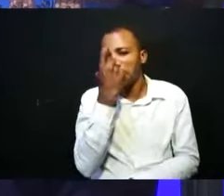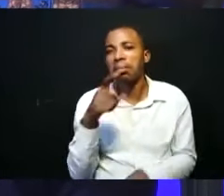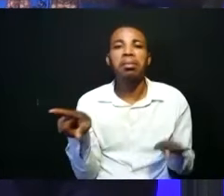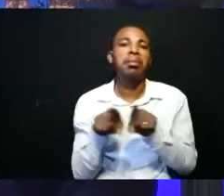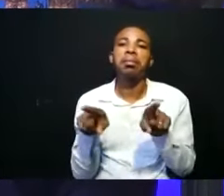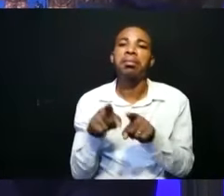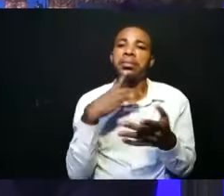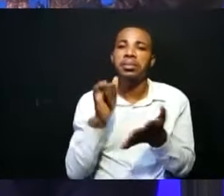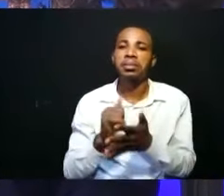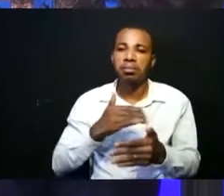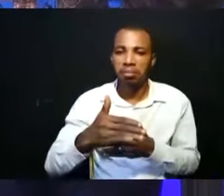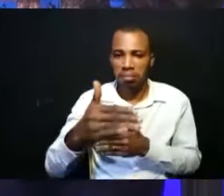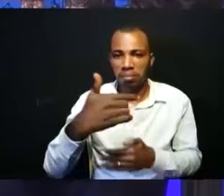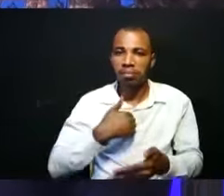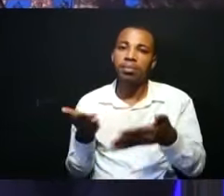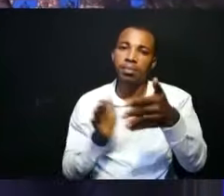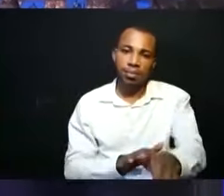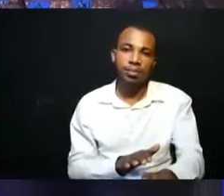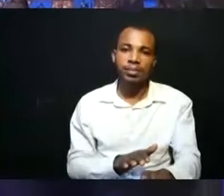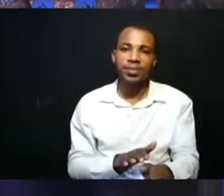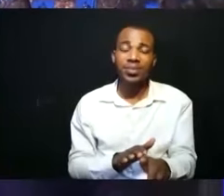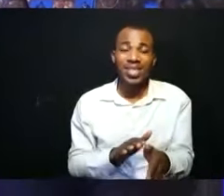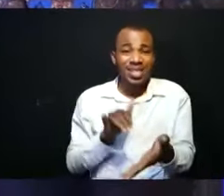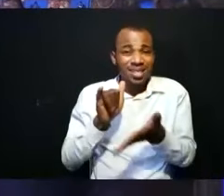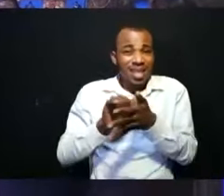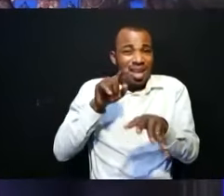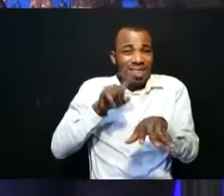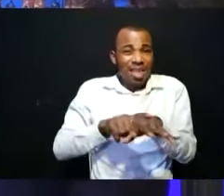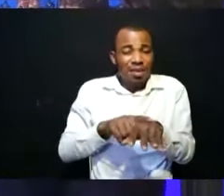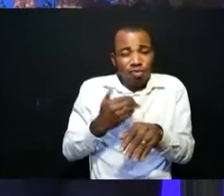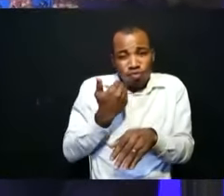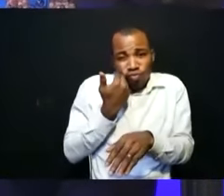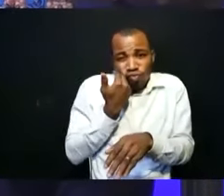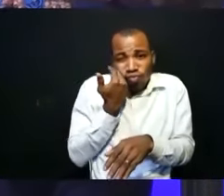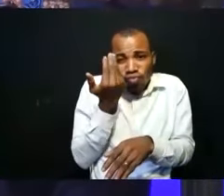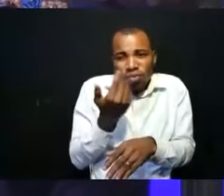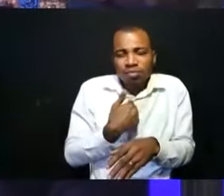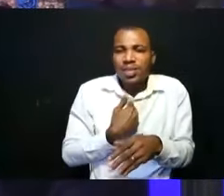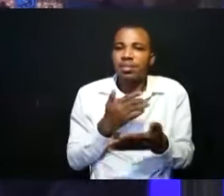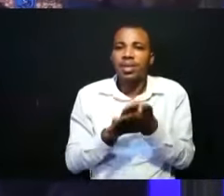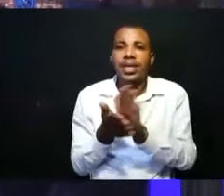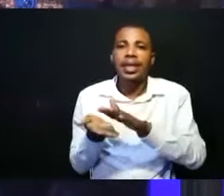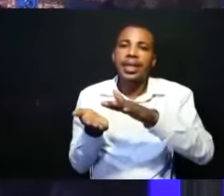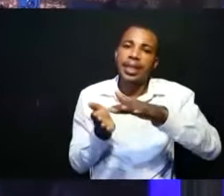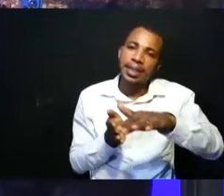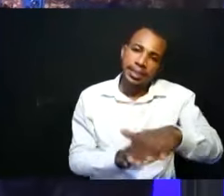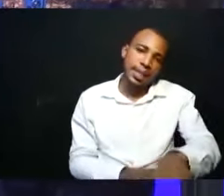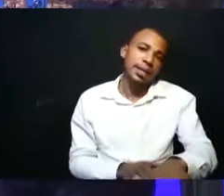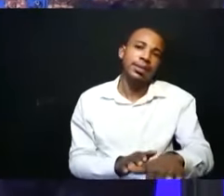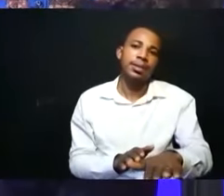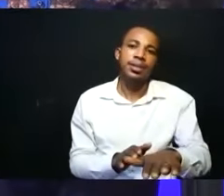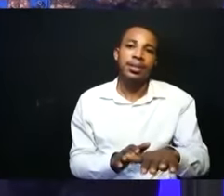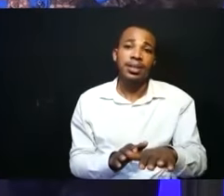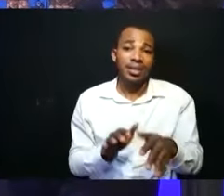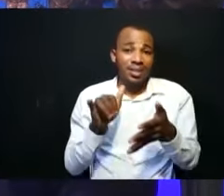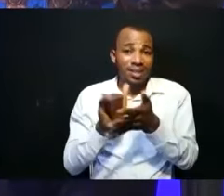I was at a dead end street. The ultimate gaped at me. I